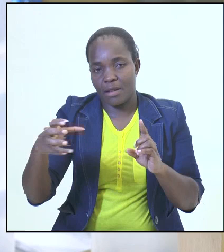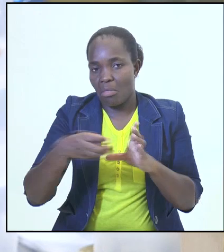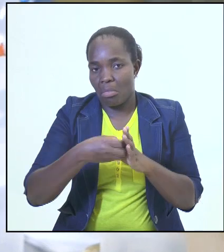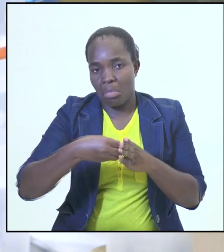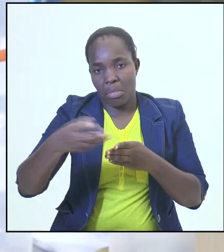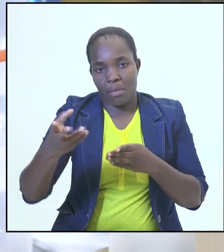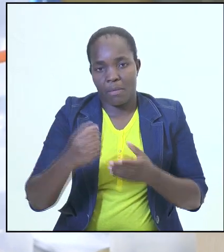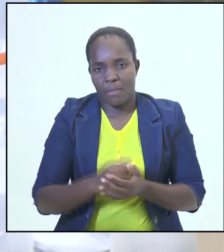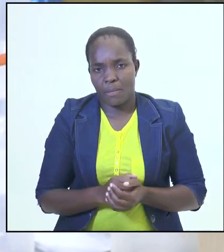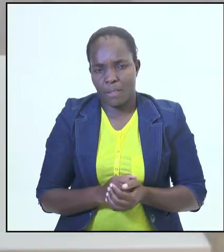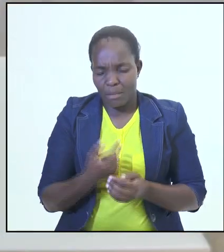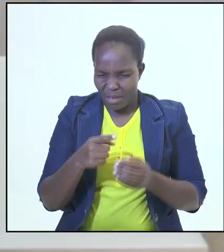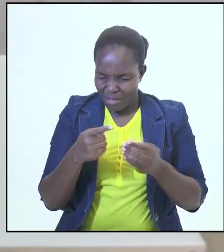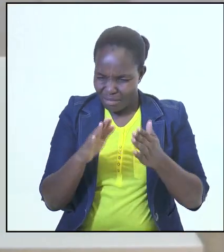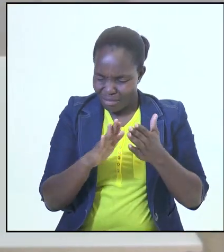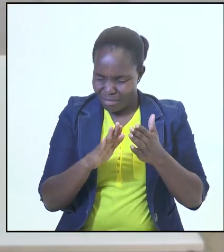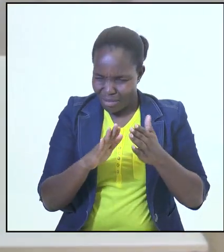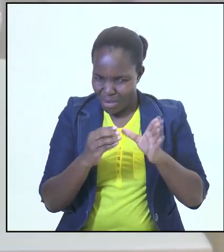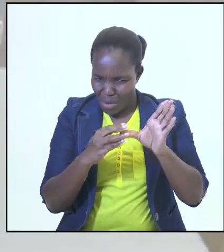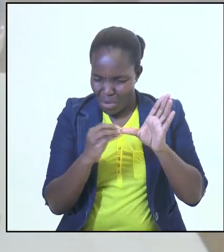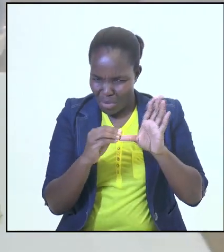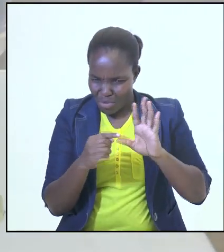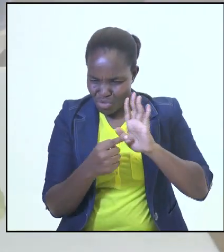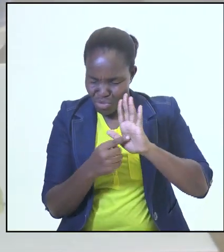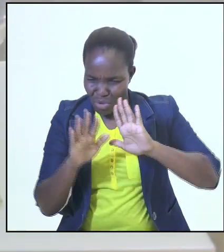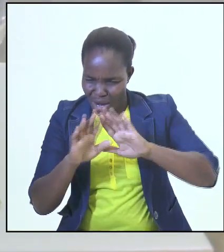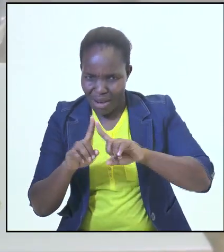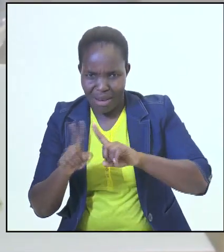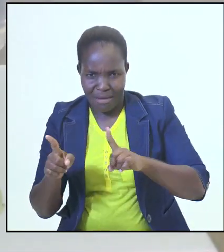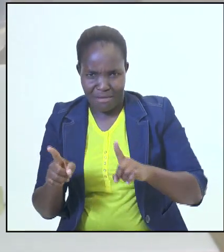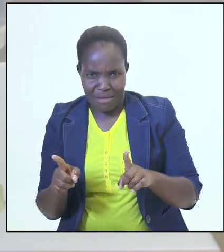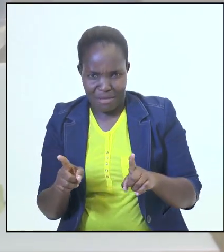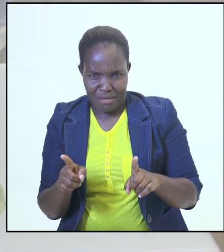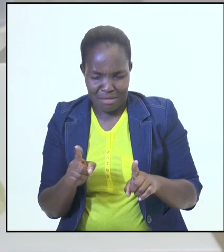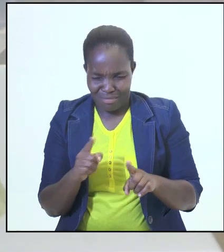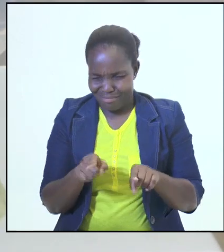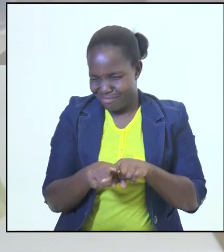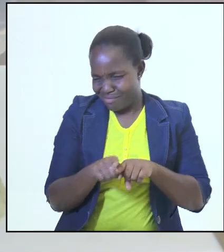The leaves are now pale, whitish color and quite brittle.